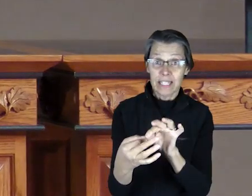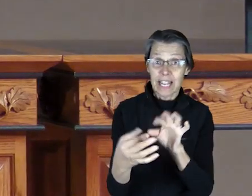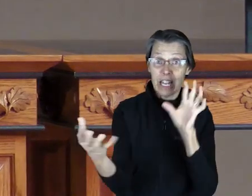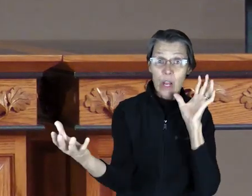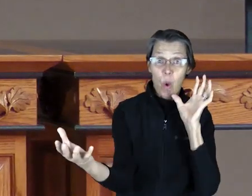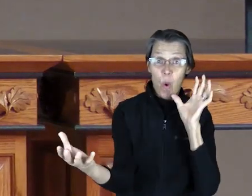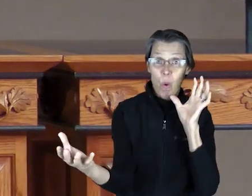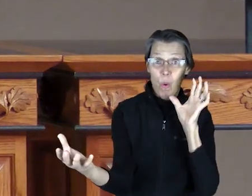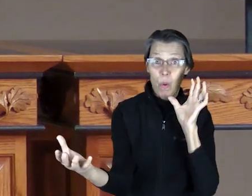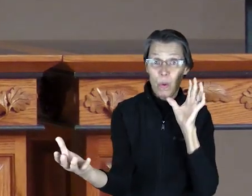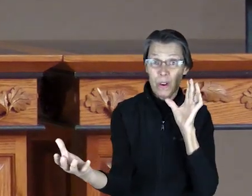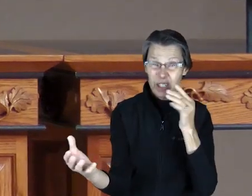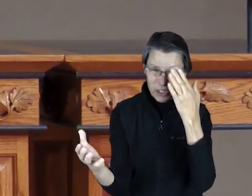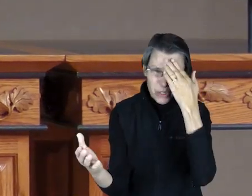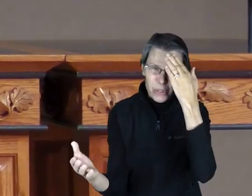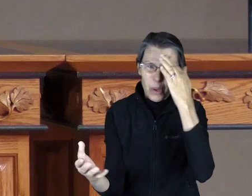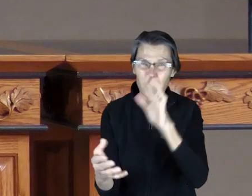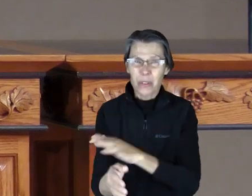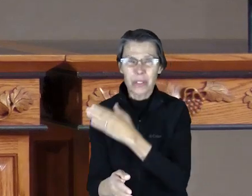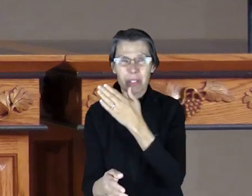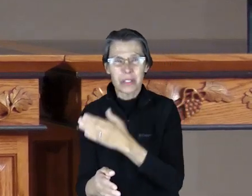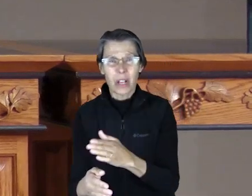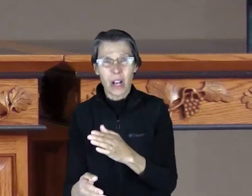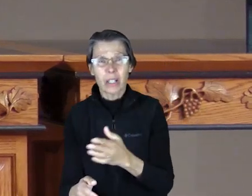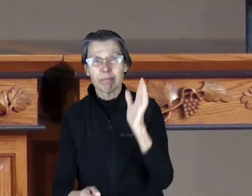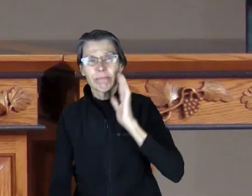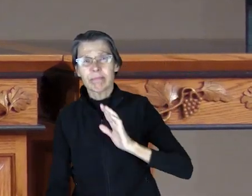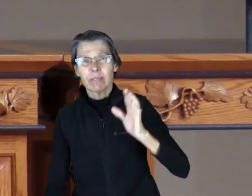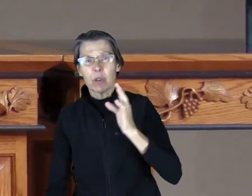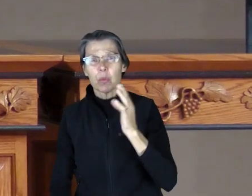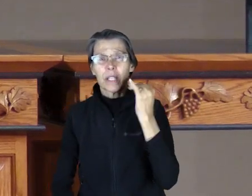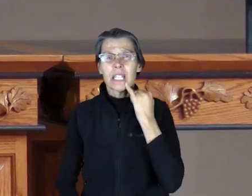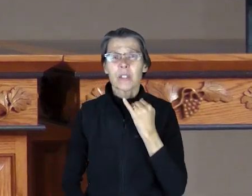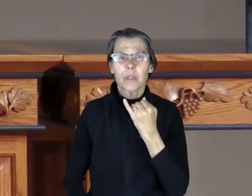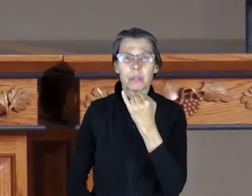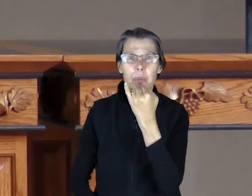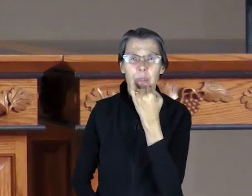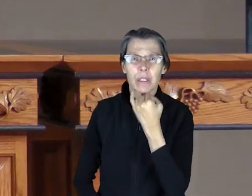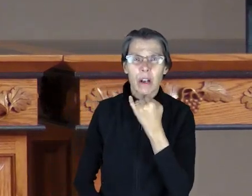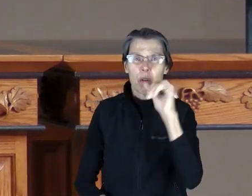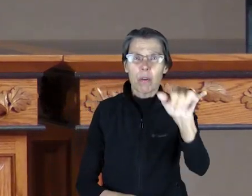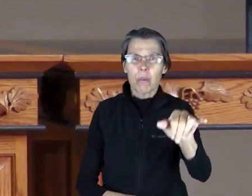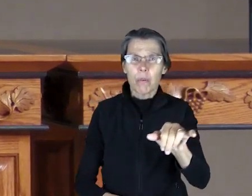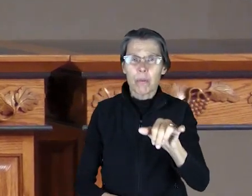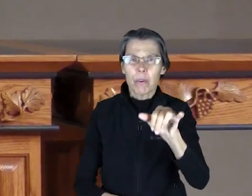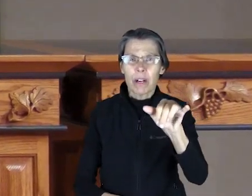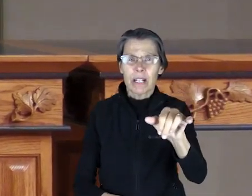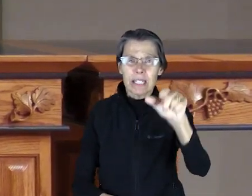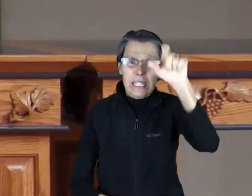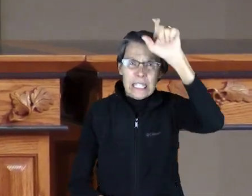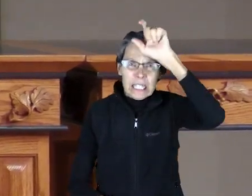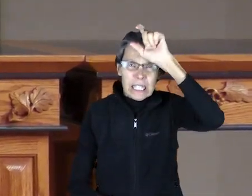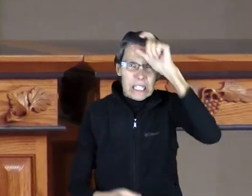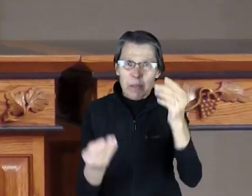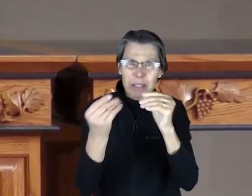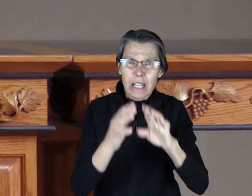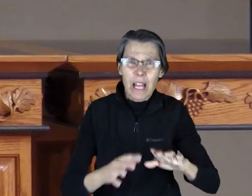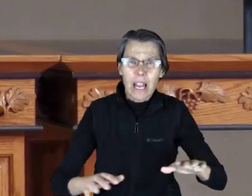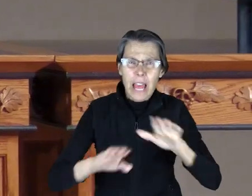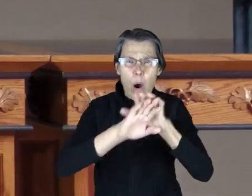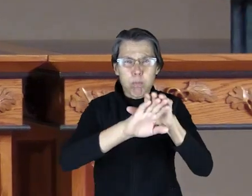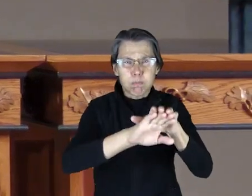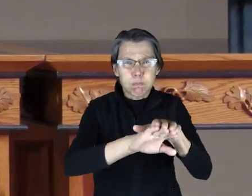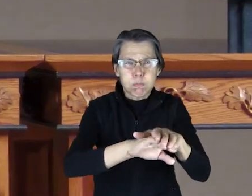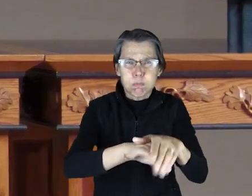When Israel was in Egypt land, let my people go. Oppressed so hard they could not stand, let my people go.